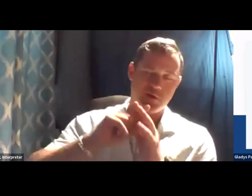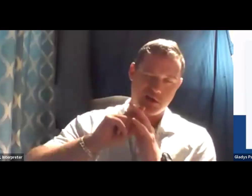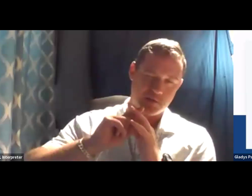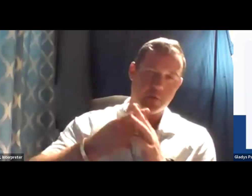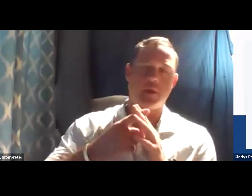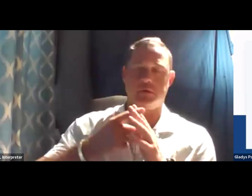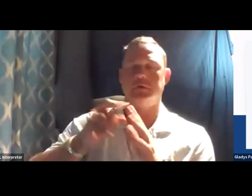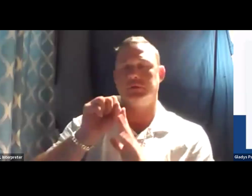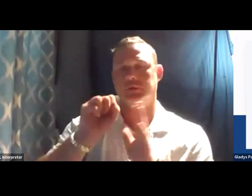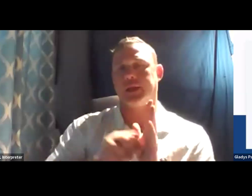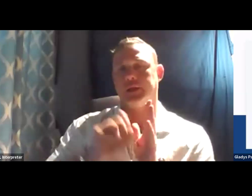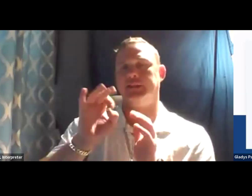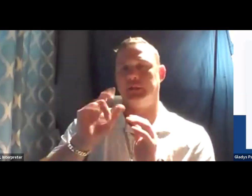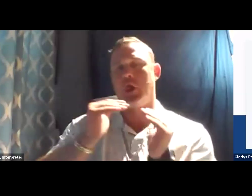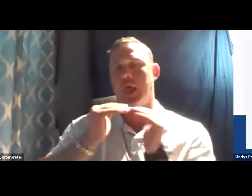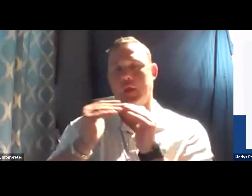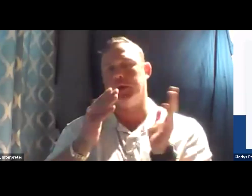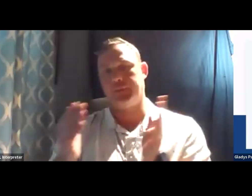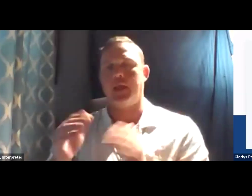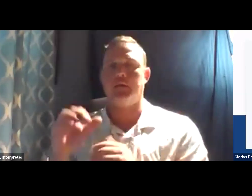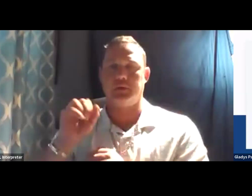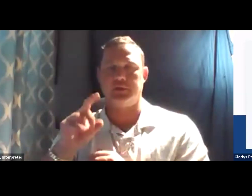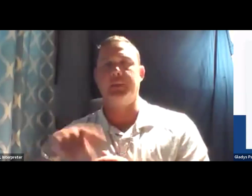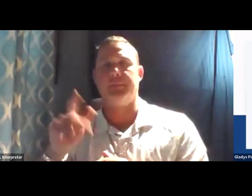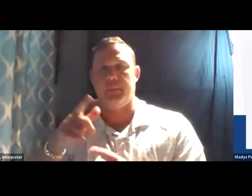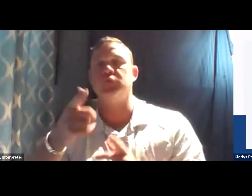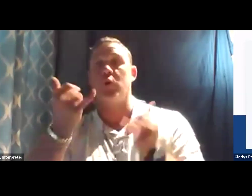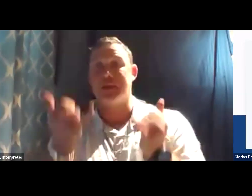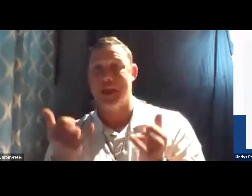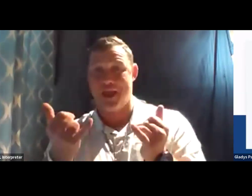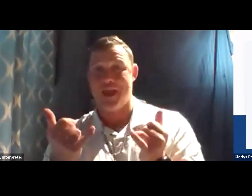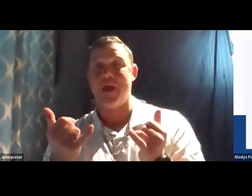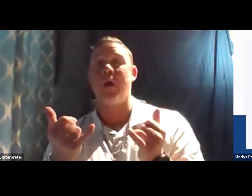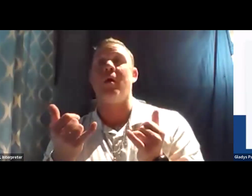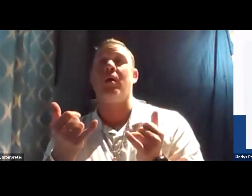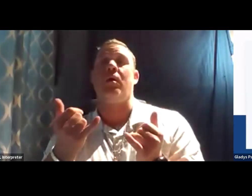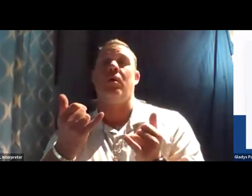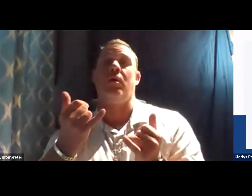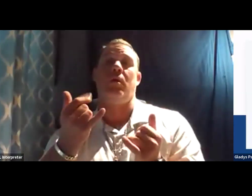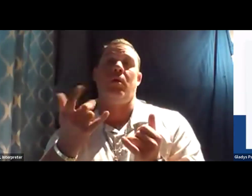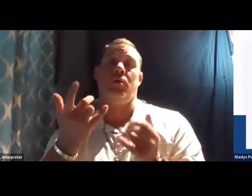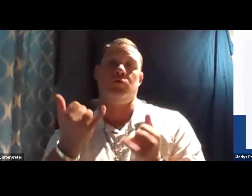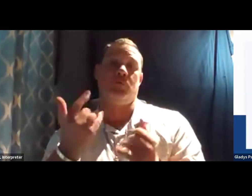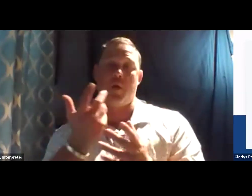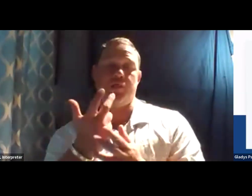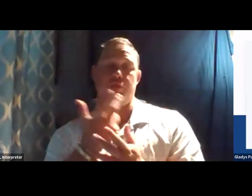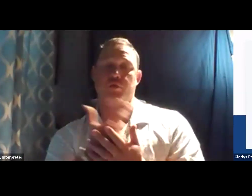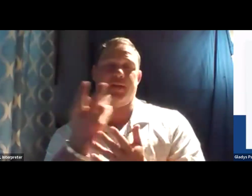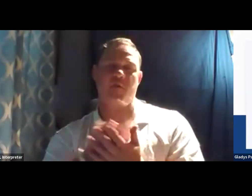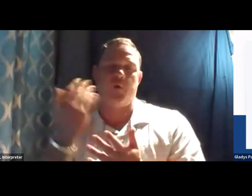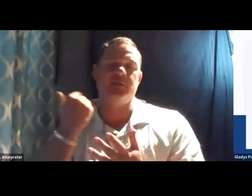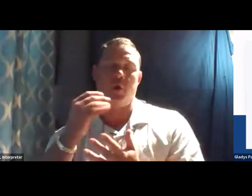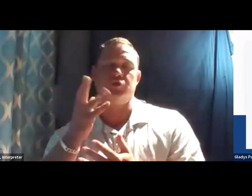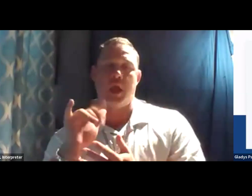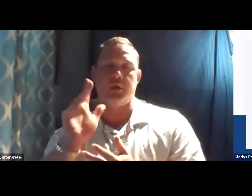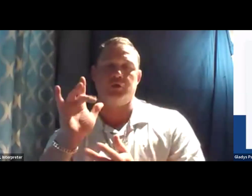the state digital equity plan, or the SDEP. And now today, or about 3-4 weeks ago now, July